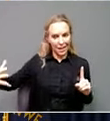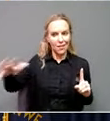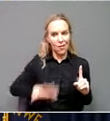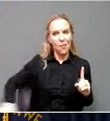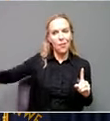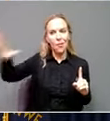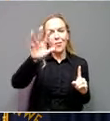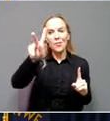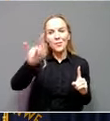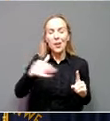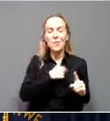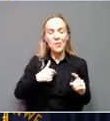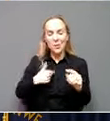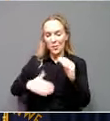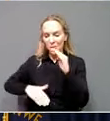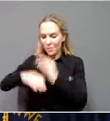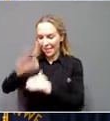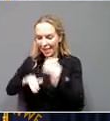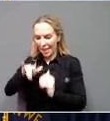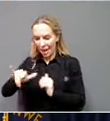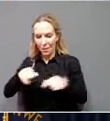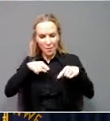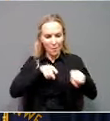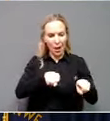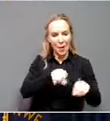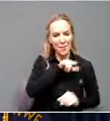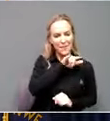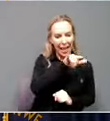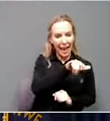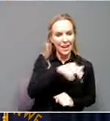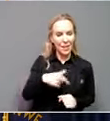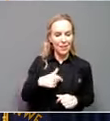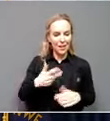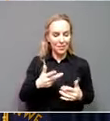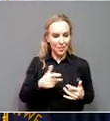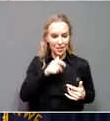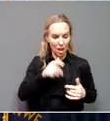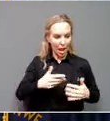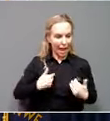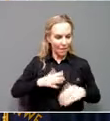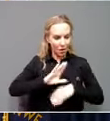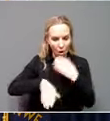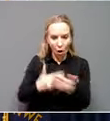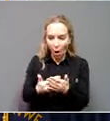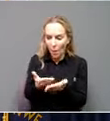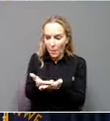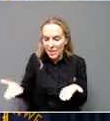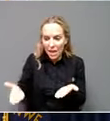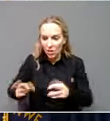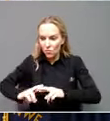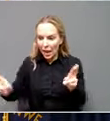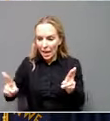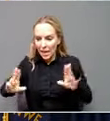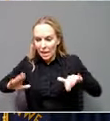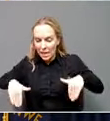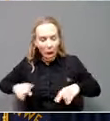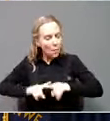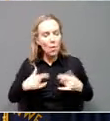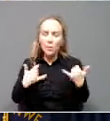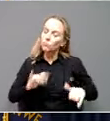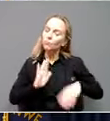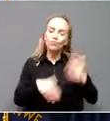putting together the materials that aren't even compiled yet on what these multiple job opportunities are and what these